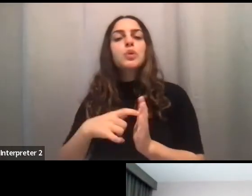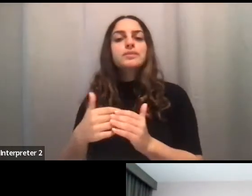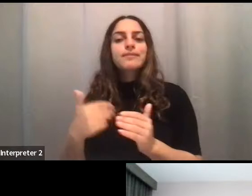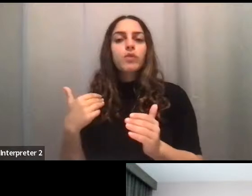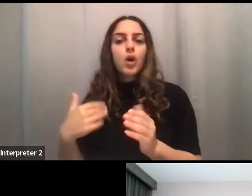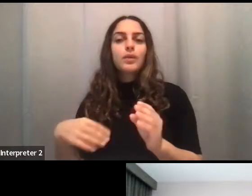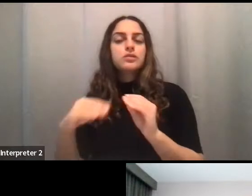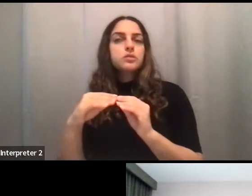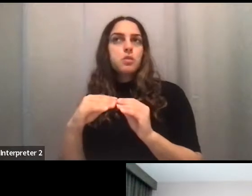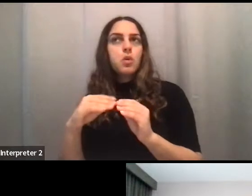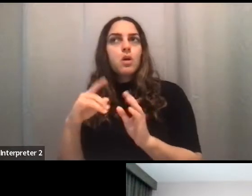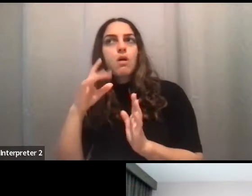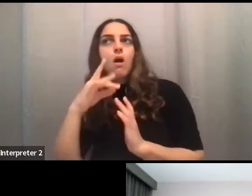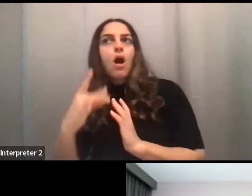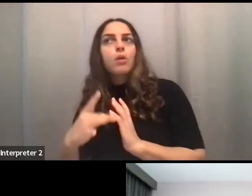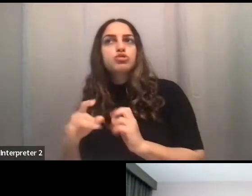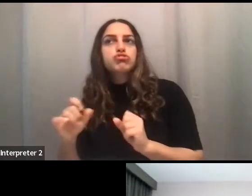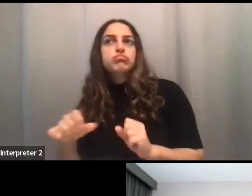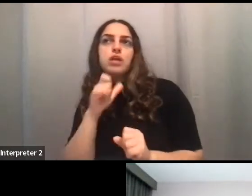optional thing